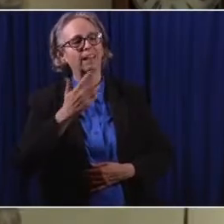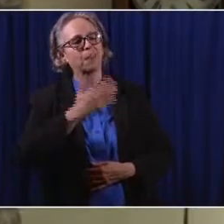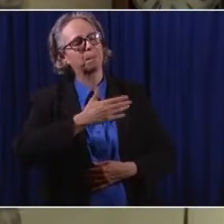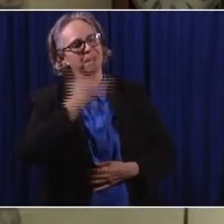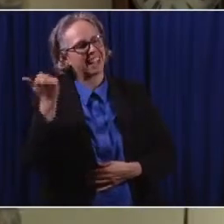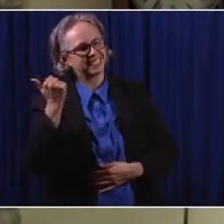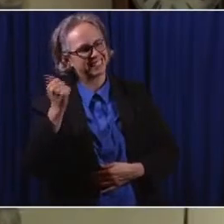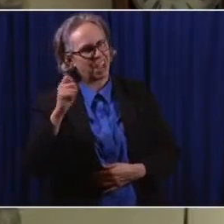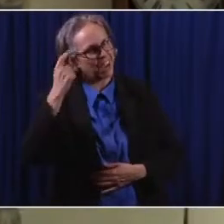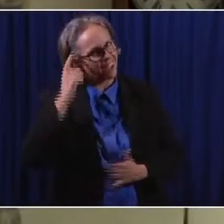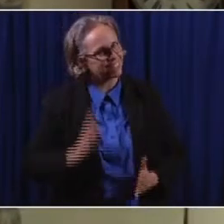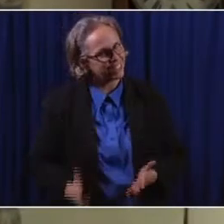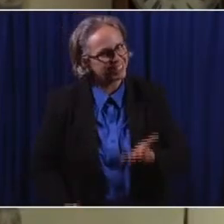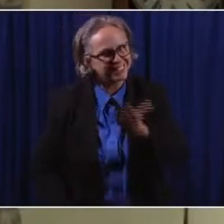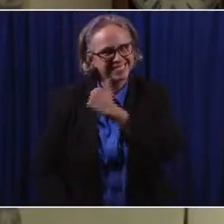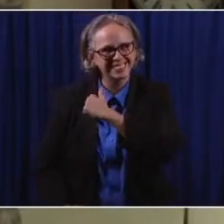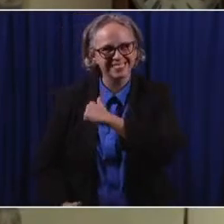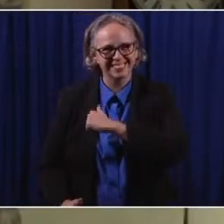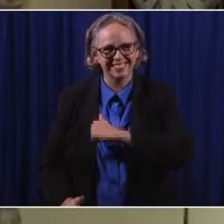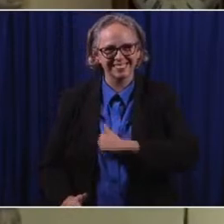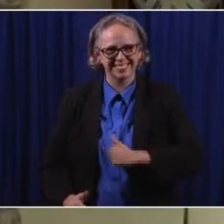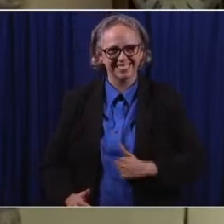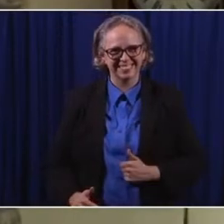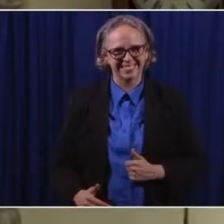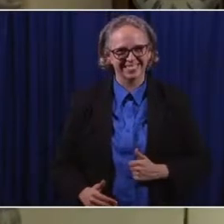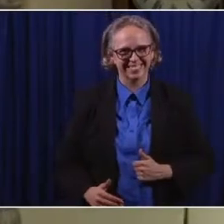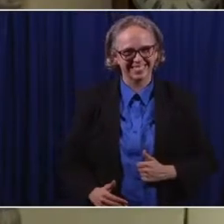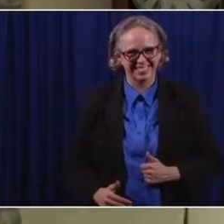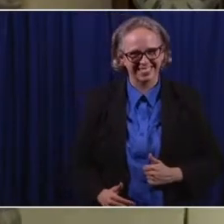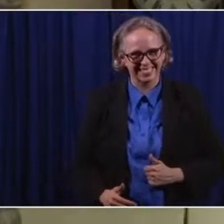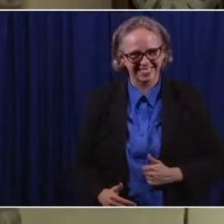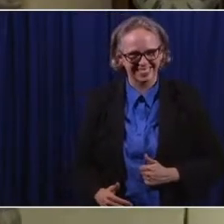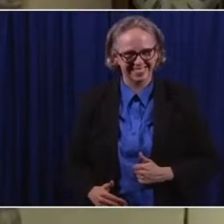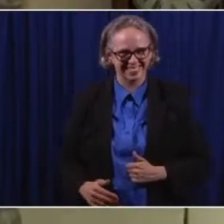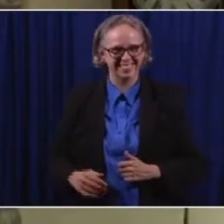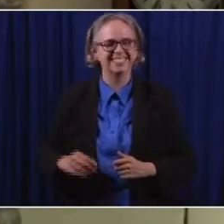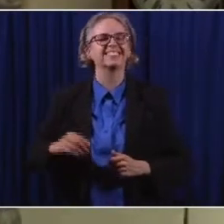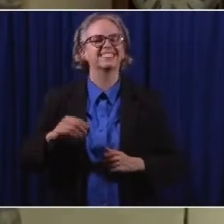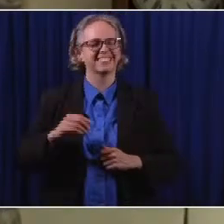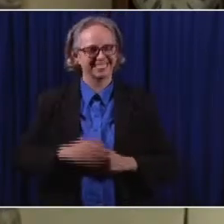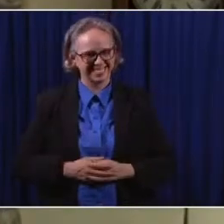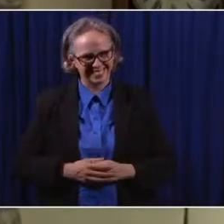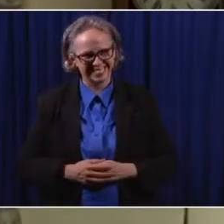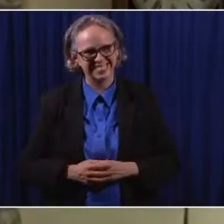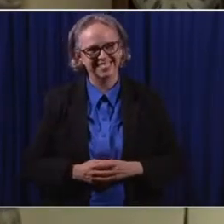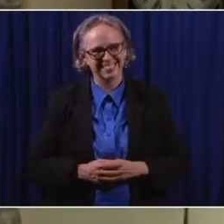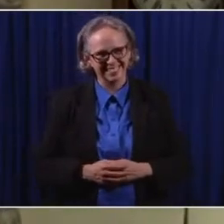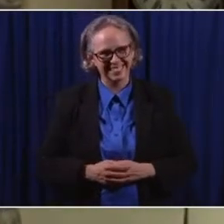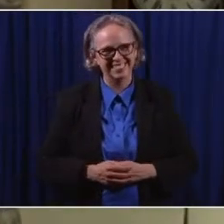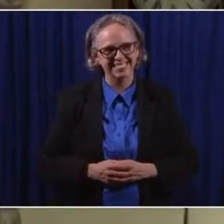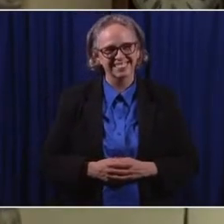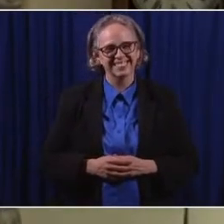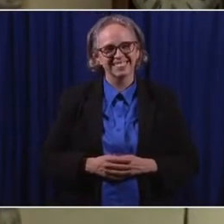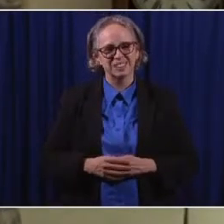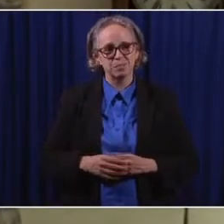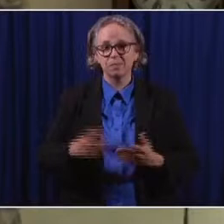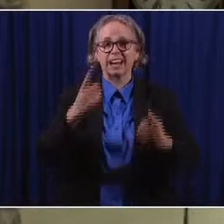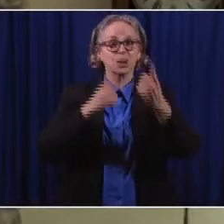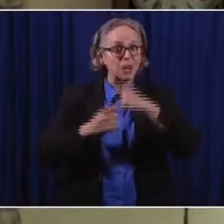Flag City. All right. We appreciate it. Thank you very much. We're ready for questions.